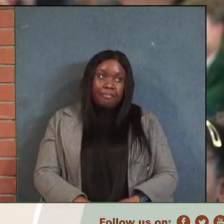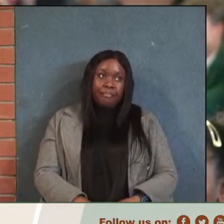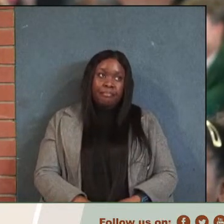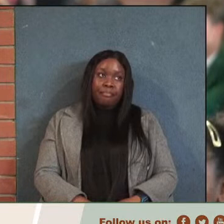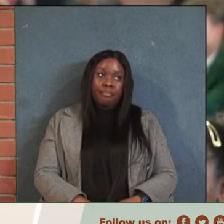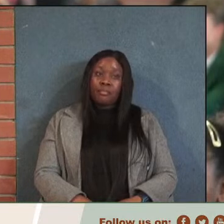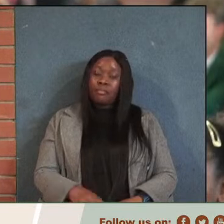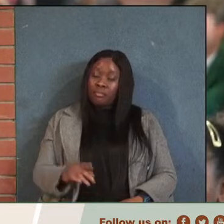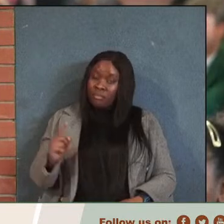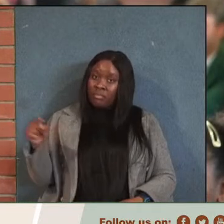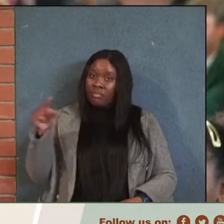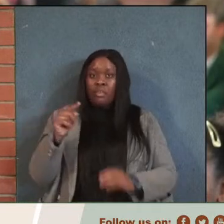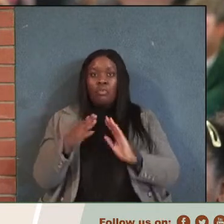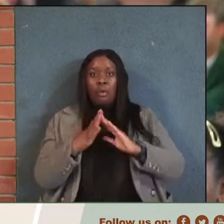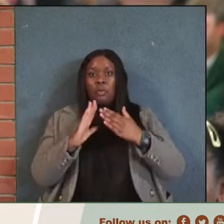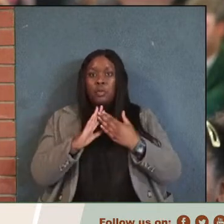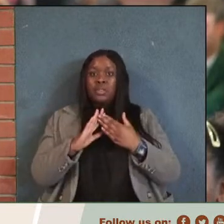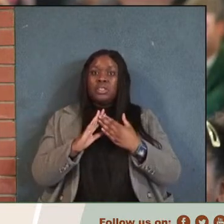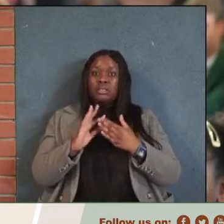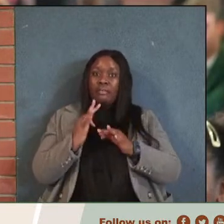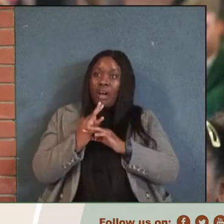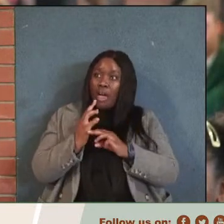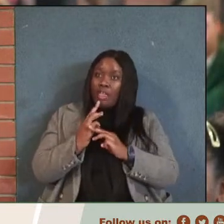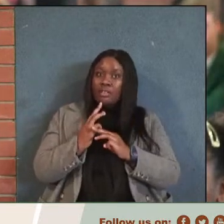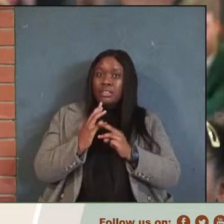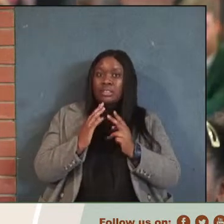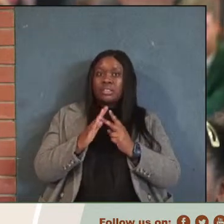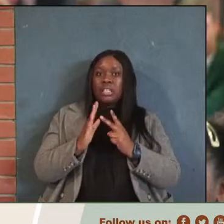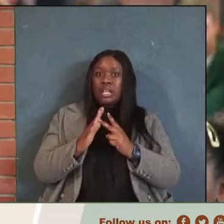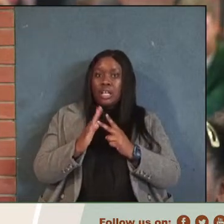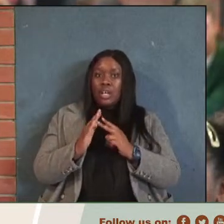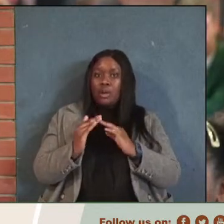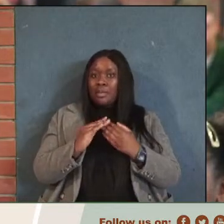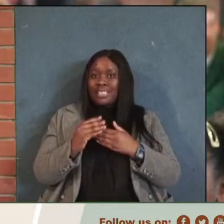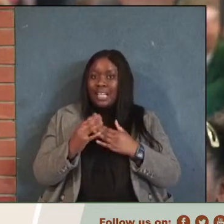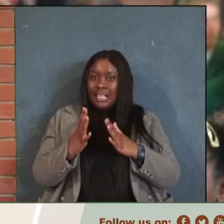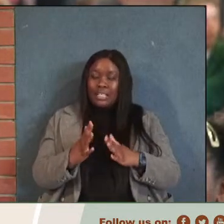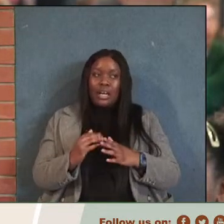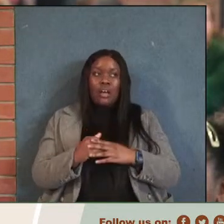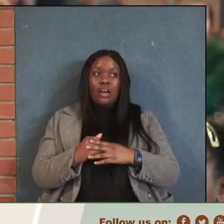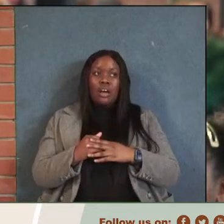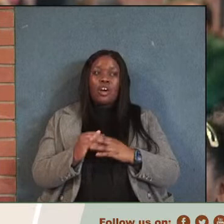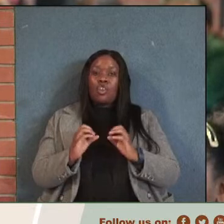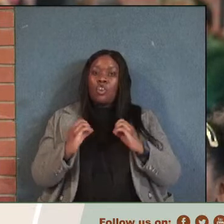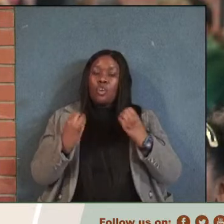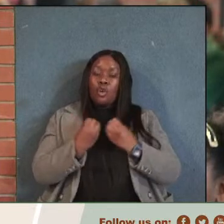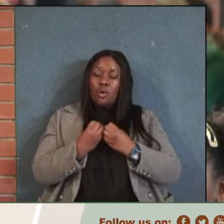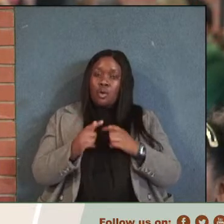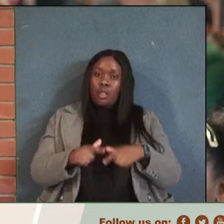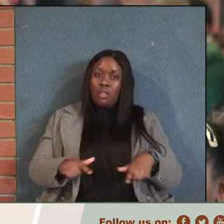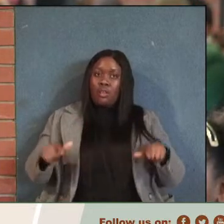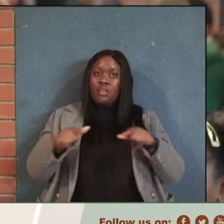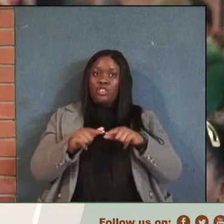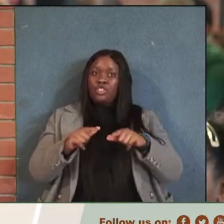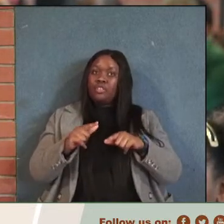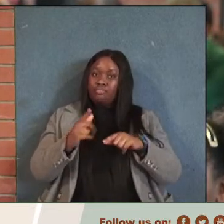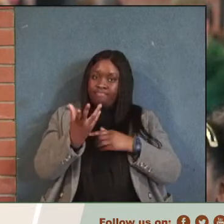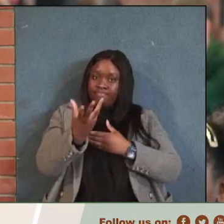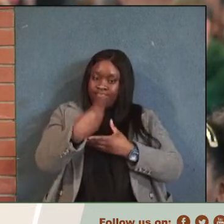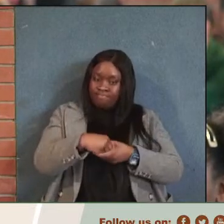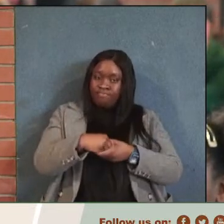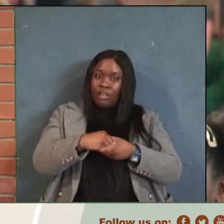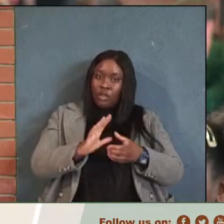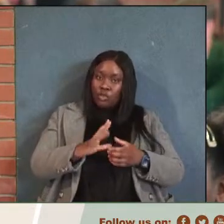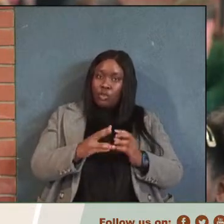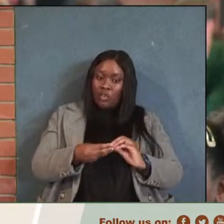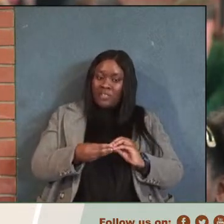community involved, engaging parents, community leaders, and local organizations in supporting educational infrastructure improvements.